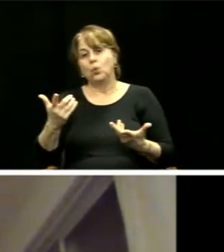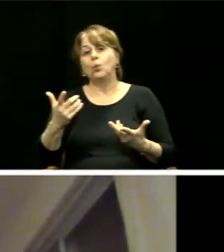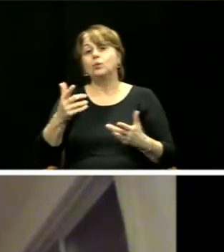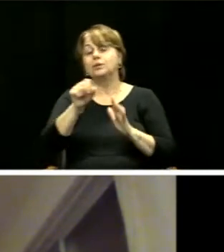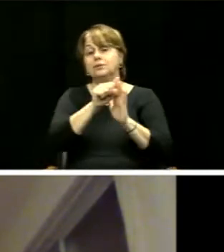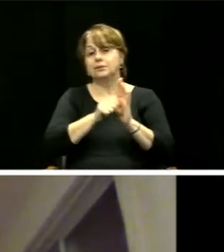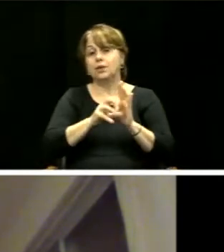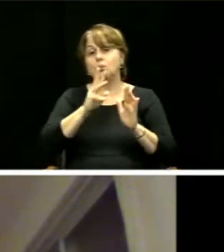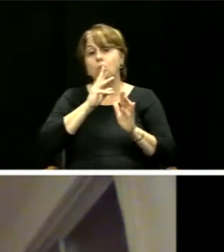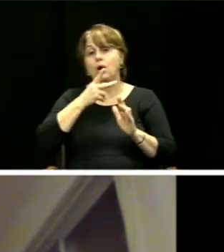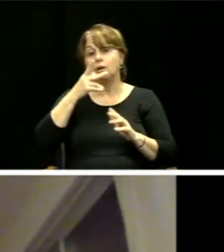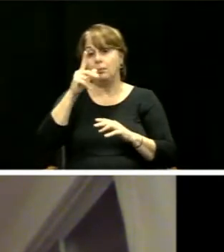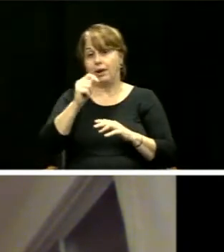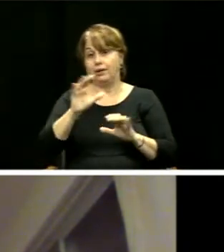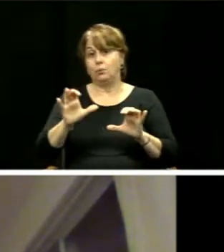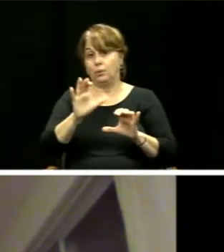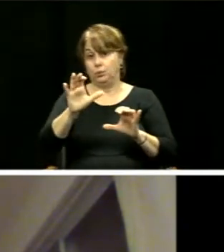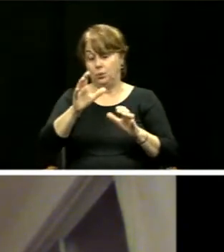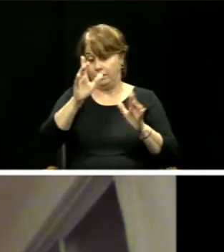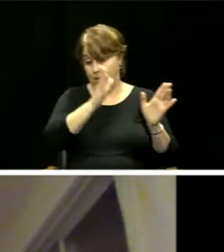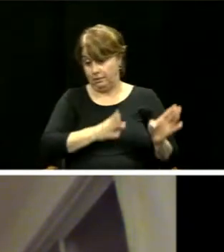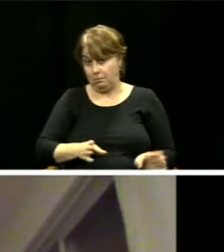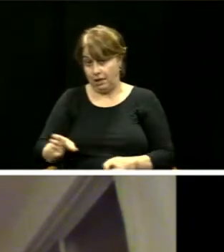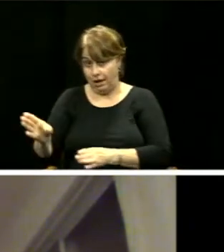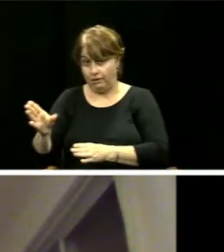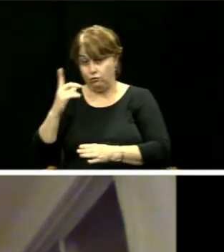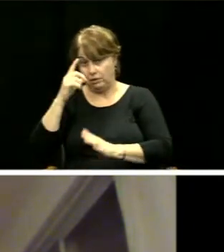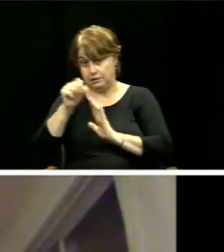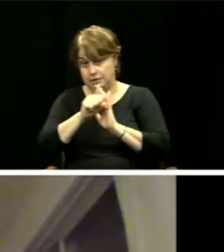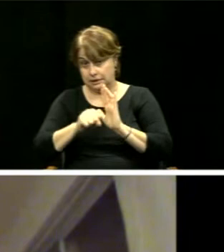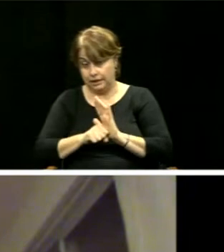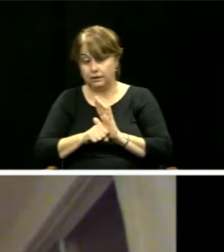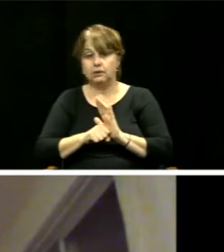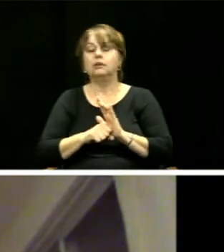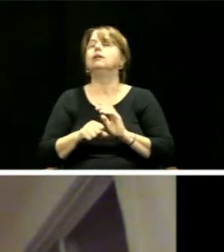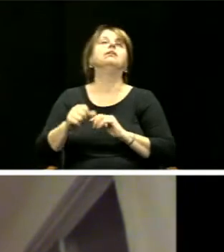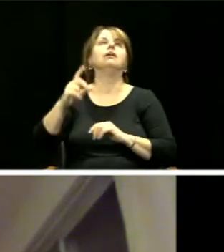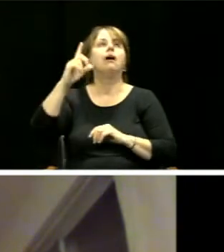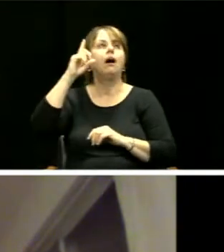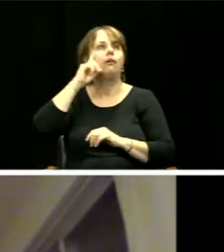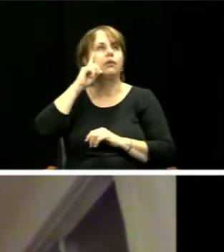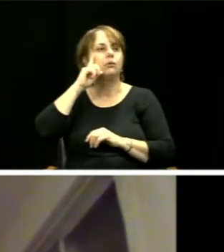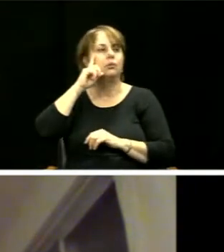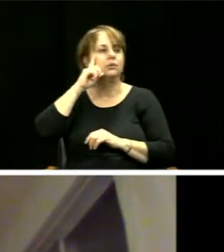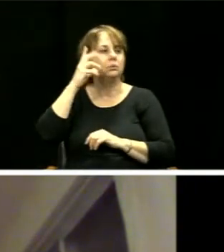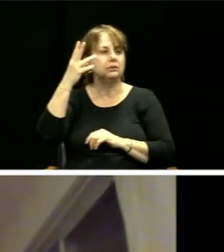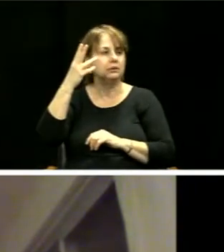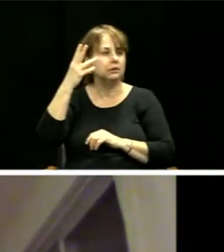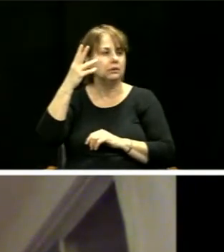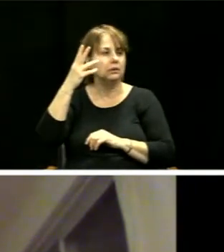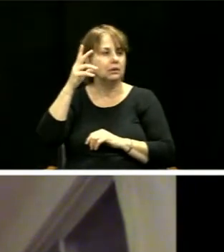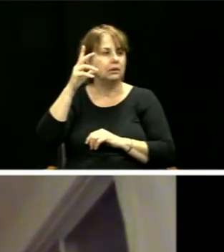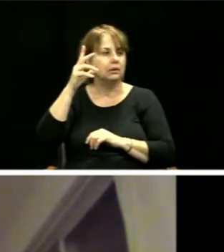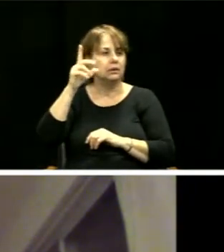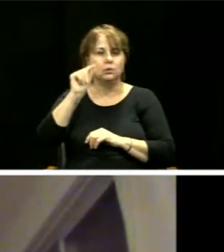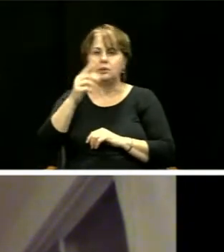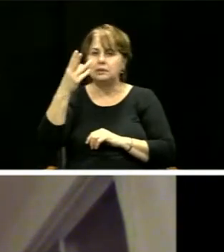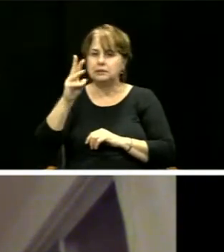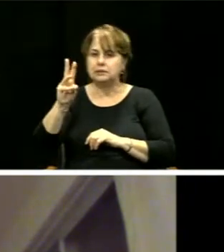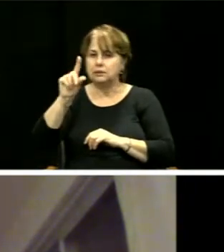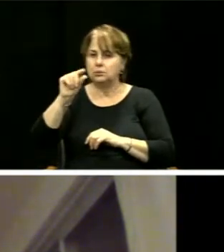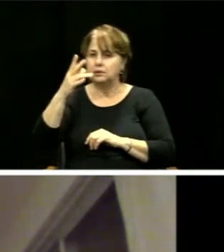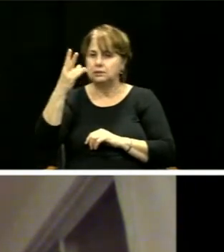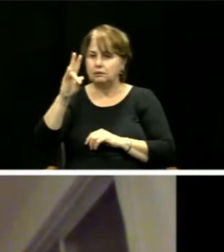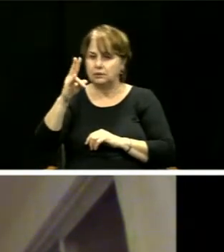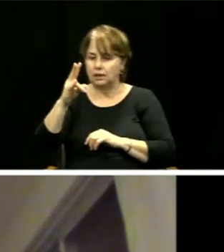ironically, at the time we were doing the state water plan, it was in, that I think it was 16 or 17. There was like a year of drought, and all